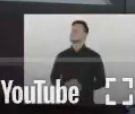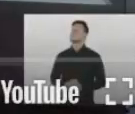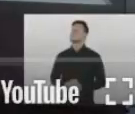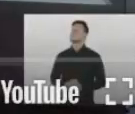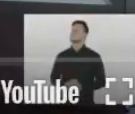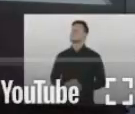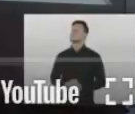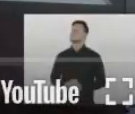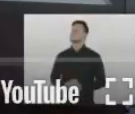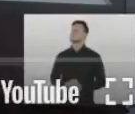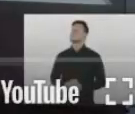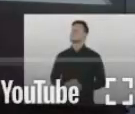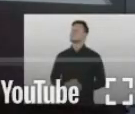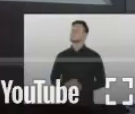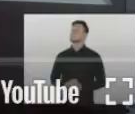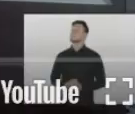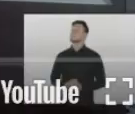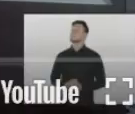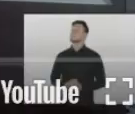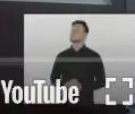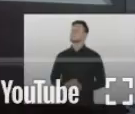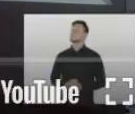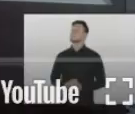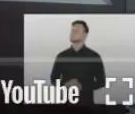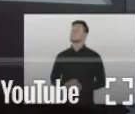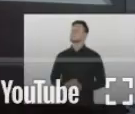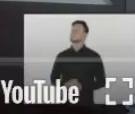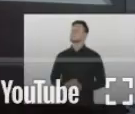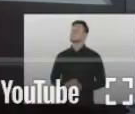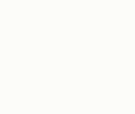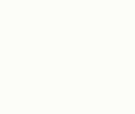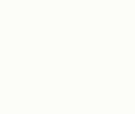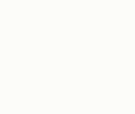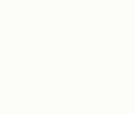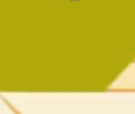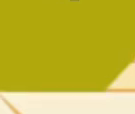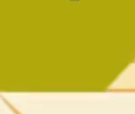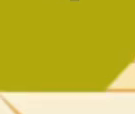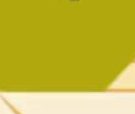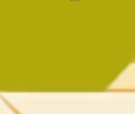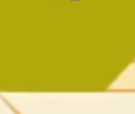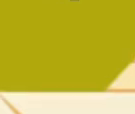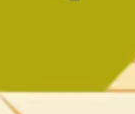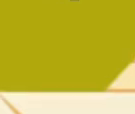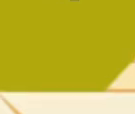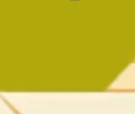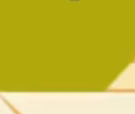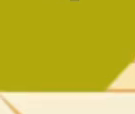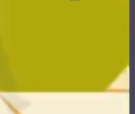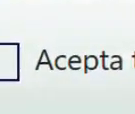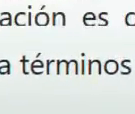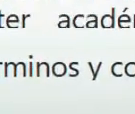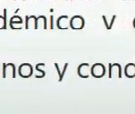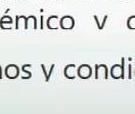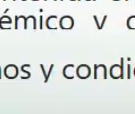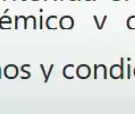Now, let's move to the Simulation tab. First, you need to accept the terms and conditions.